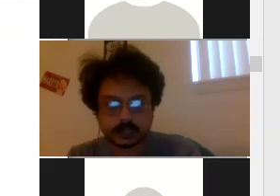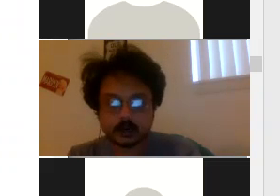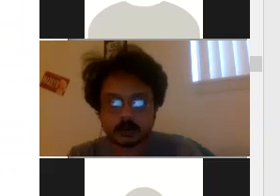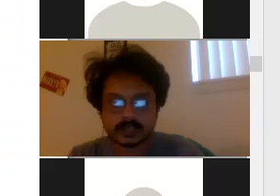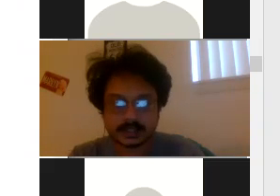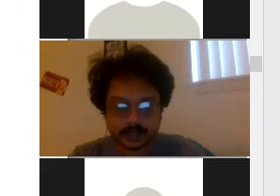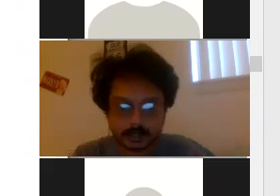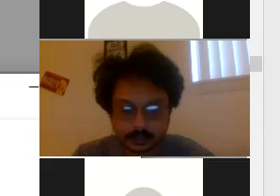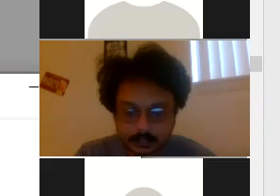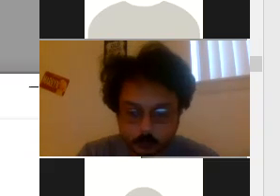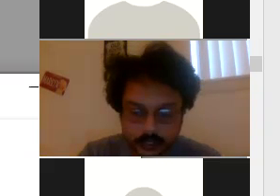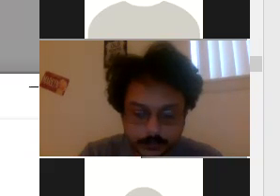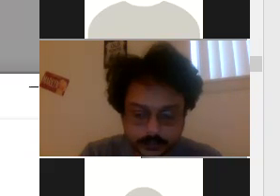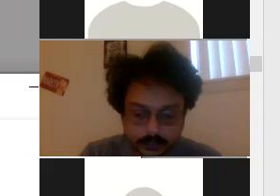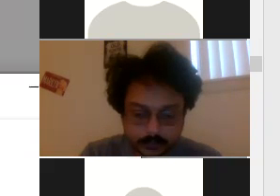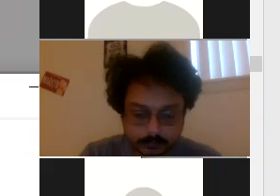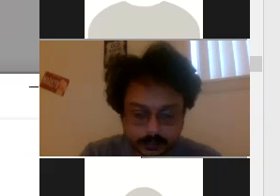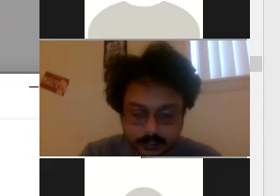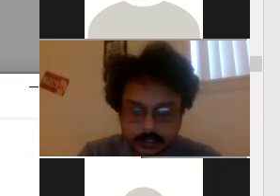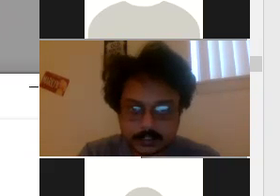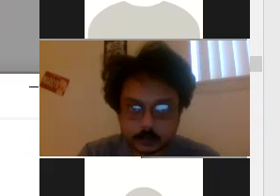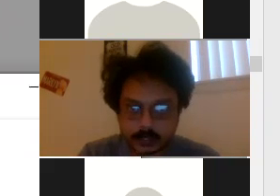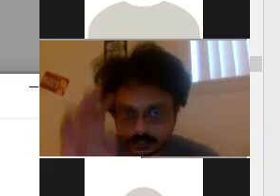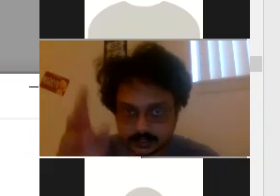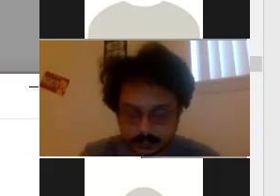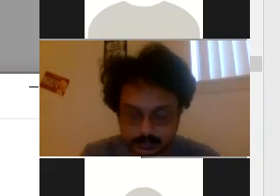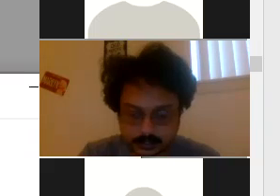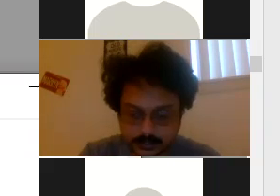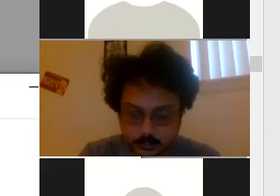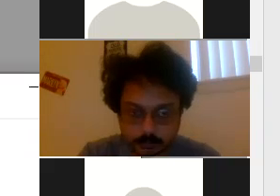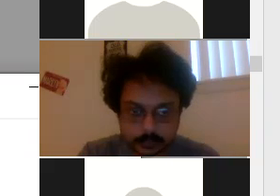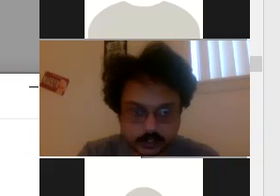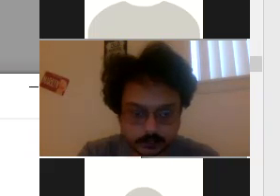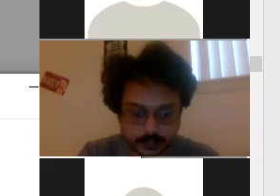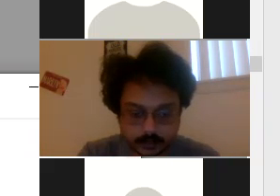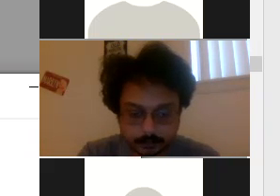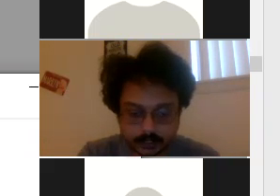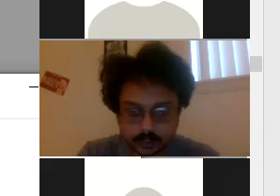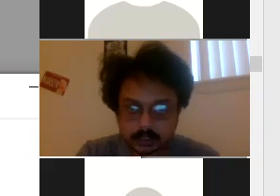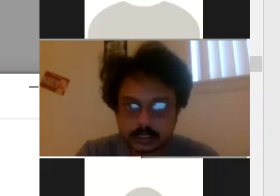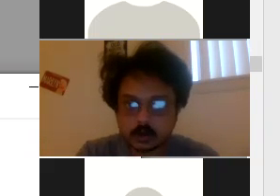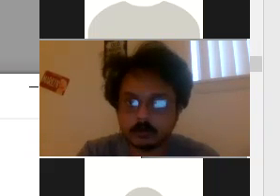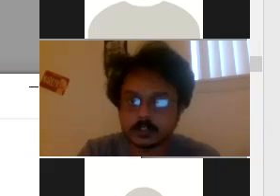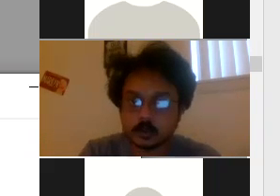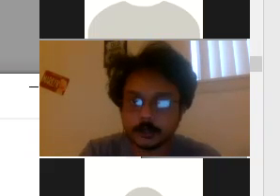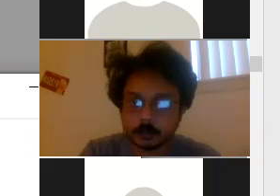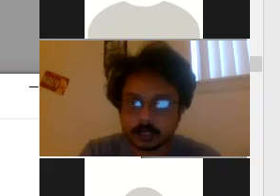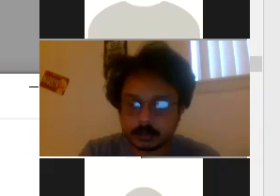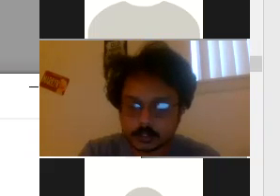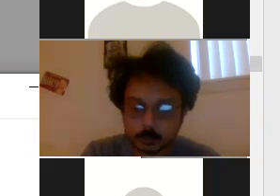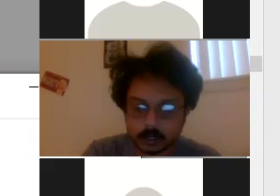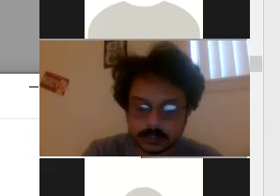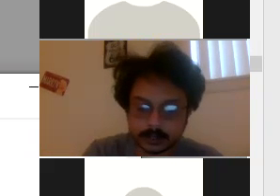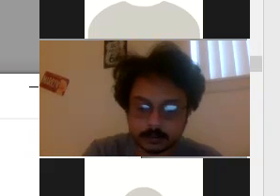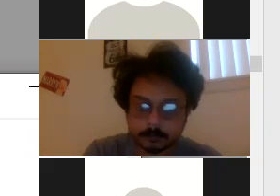So we can always say that 100 n squared, let's say this is n squared plus of n, is always going to